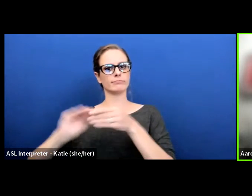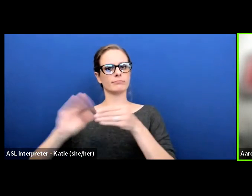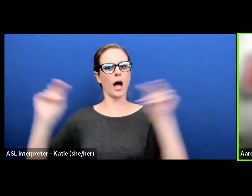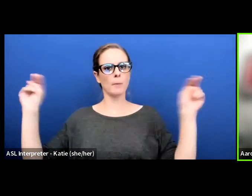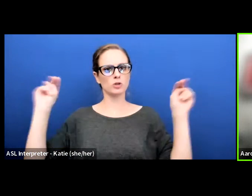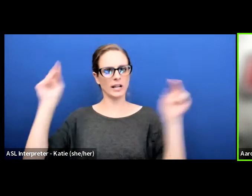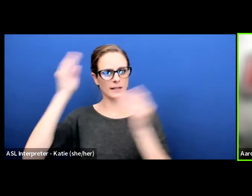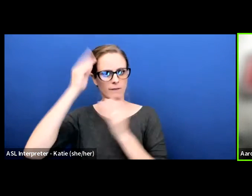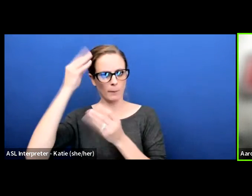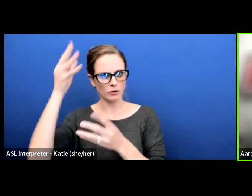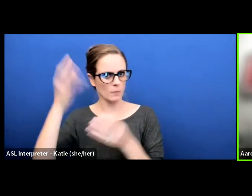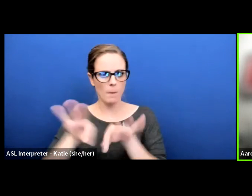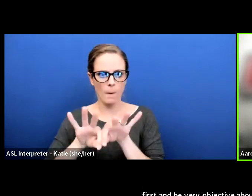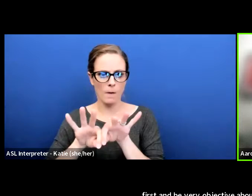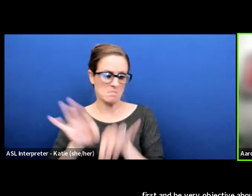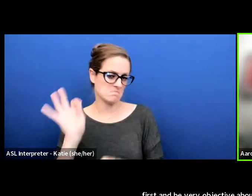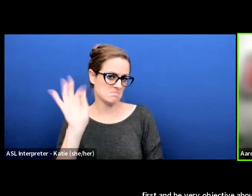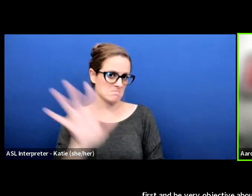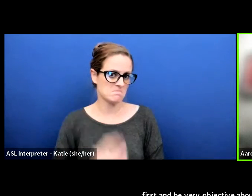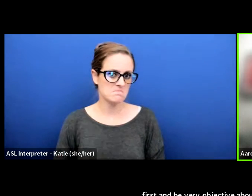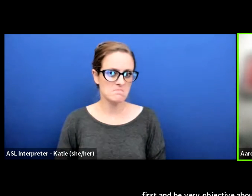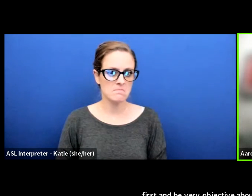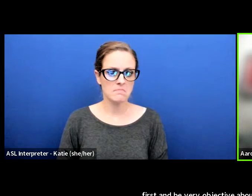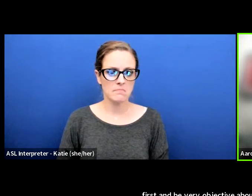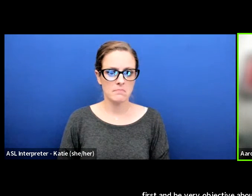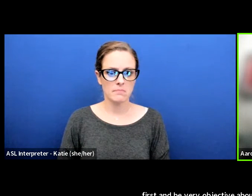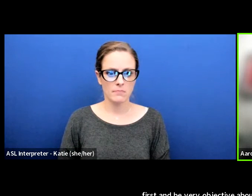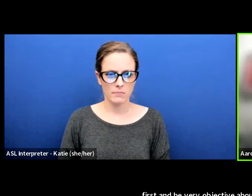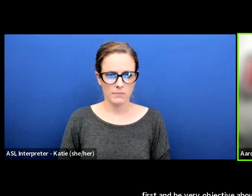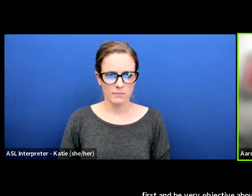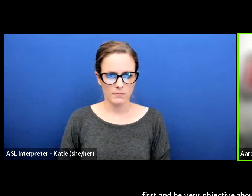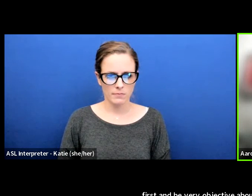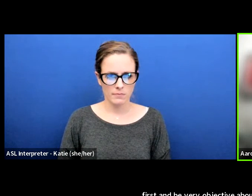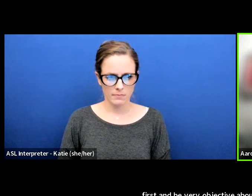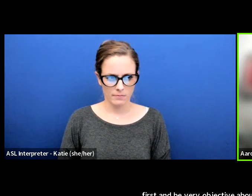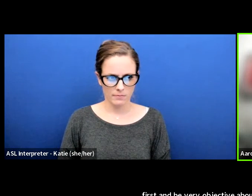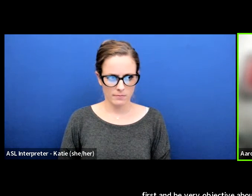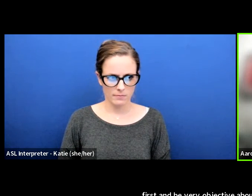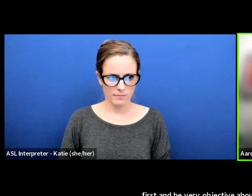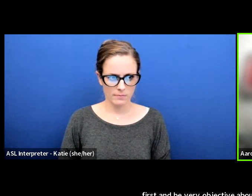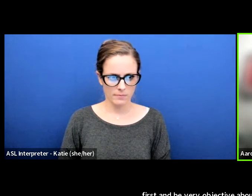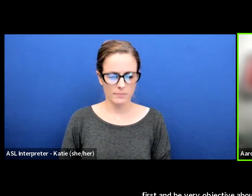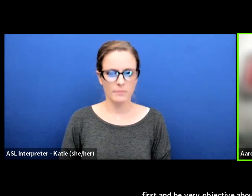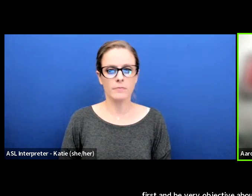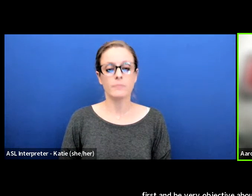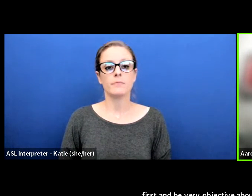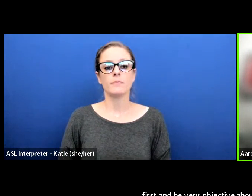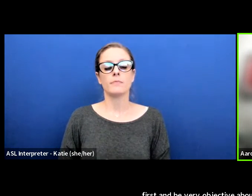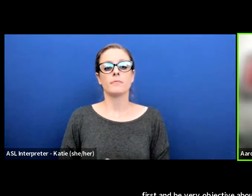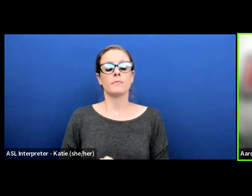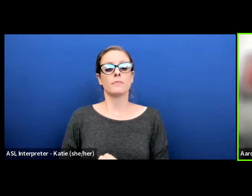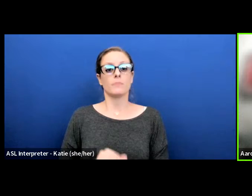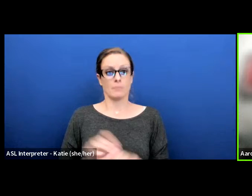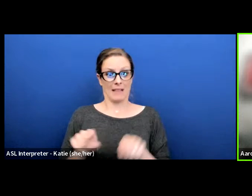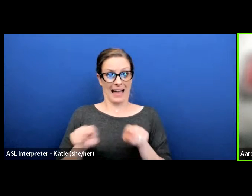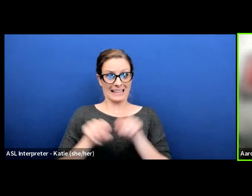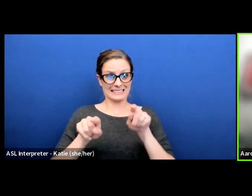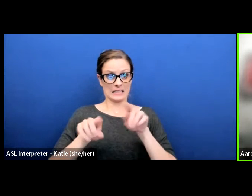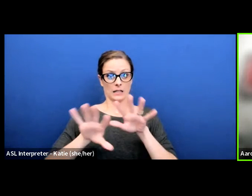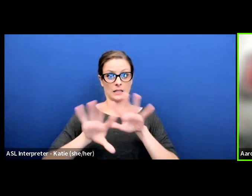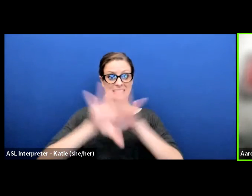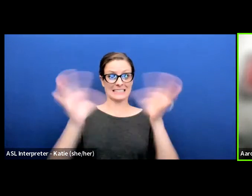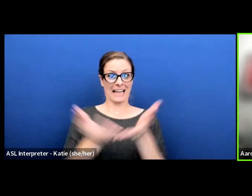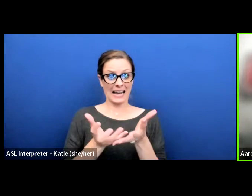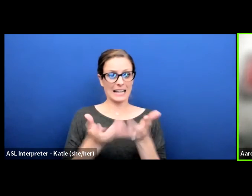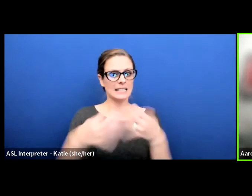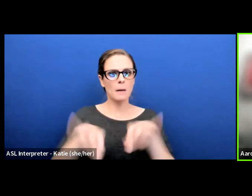I'm just putting that out there. And I think the other key too is, I think as a society, we need to be agile. I